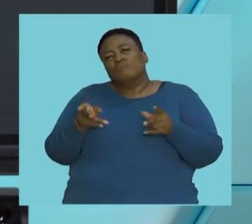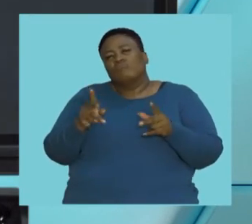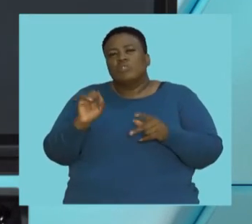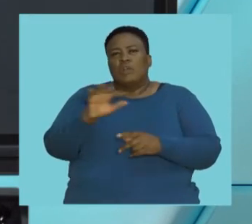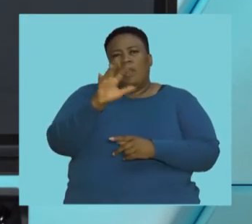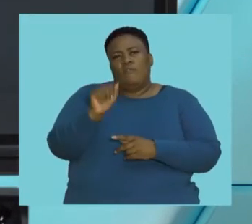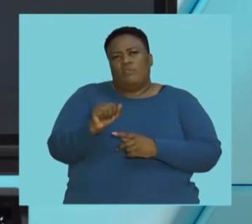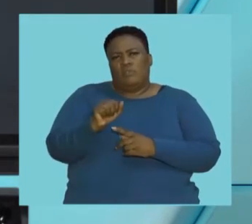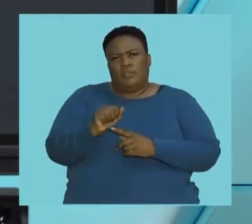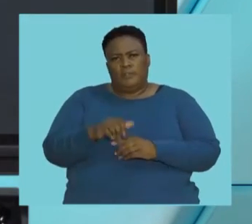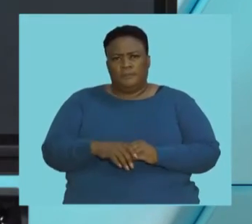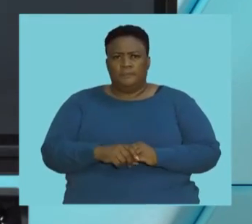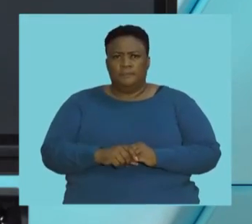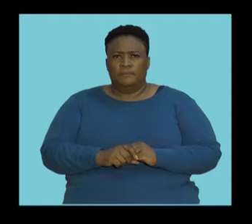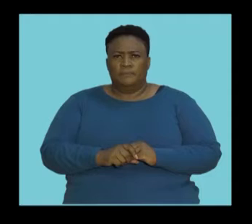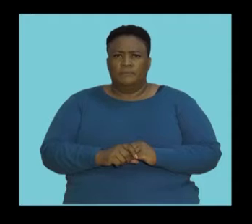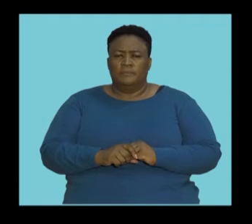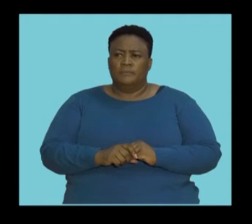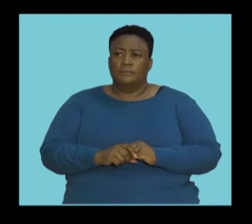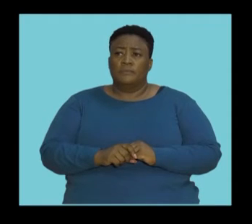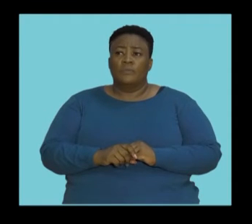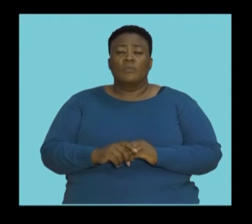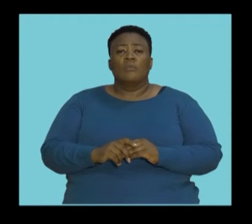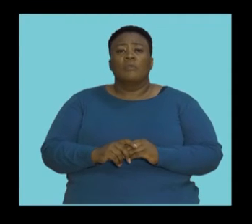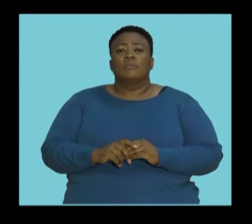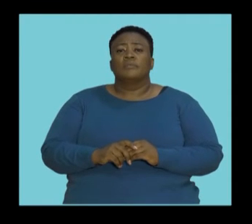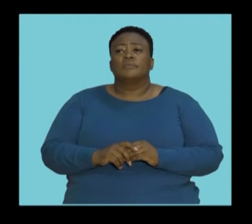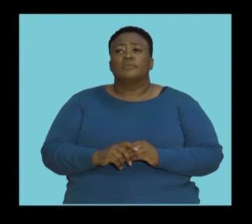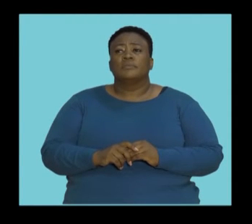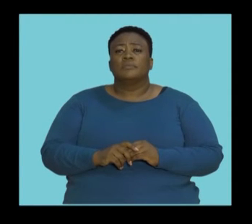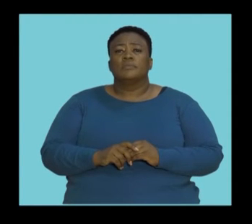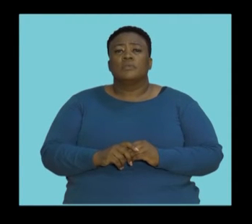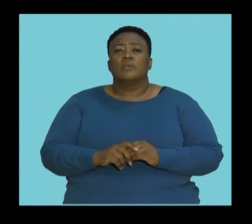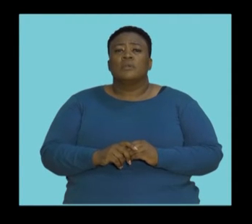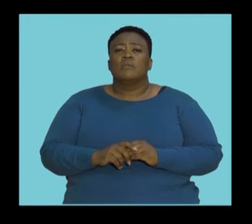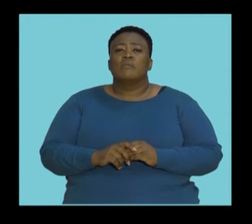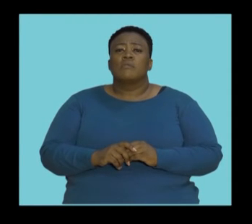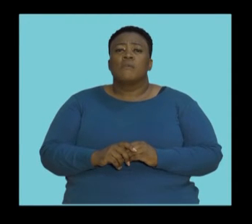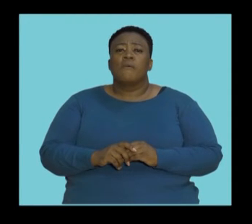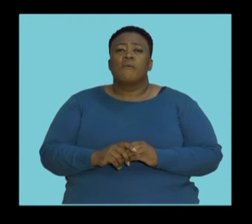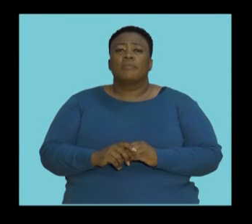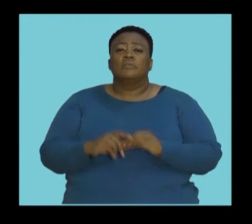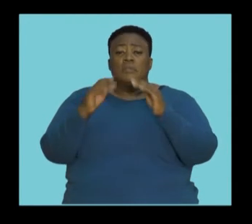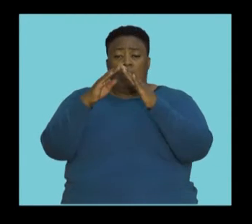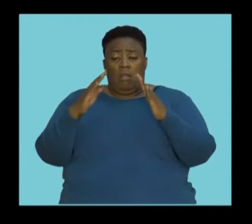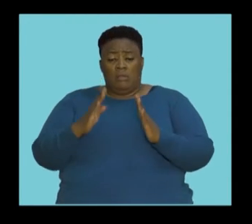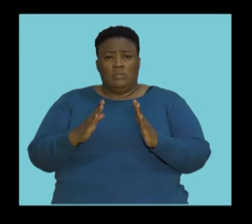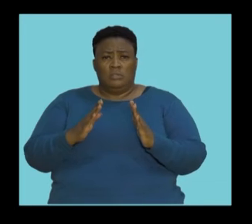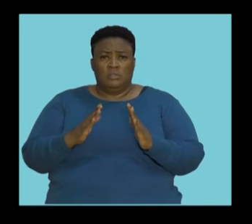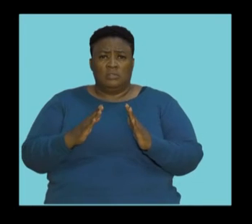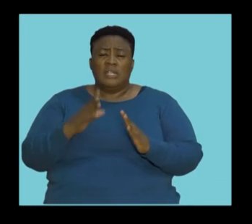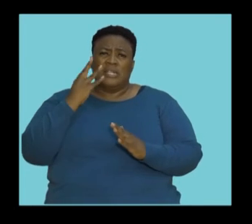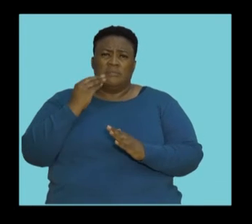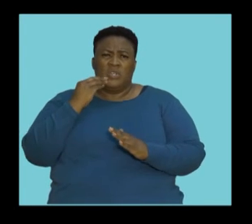South African household. So the number of households that experienced hunger was in